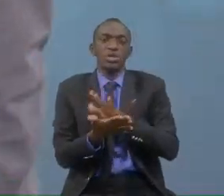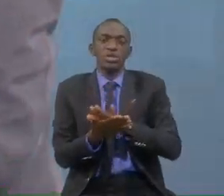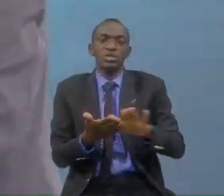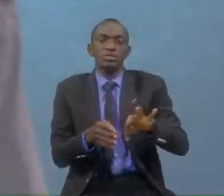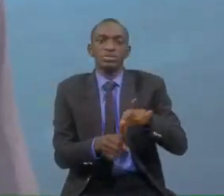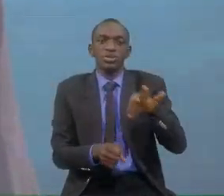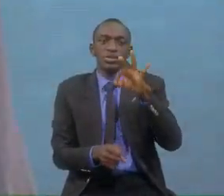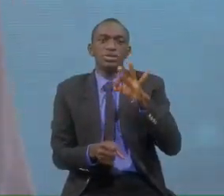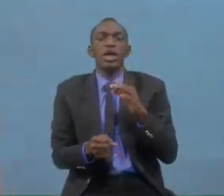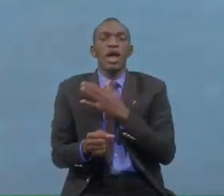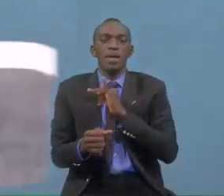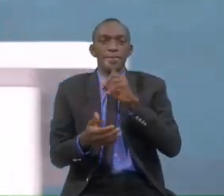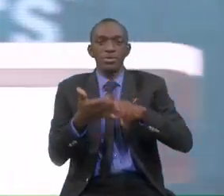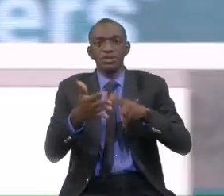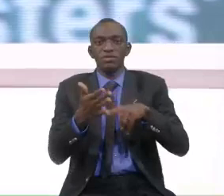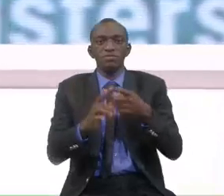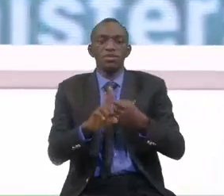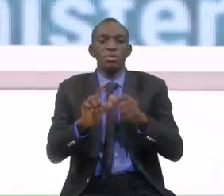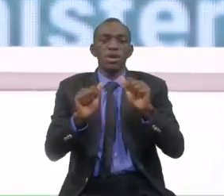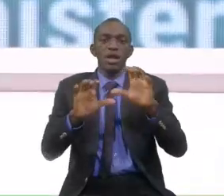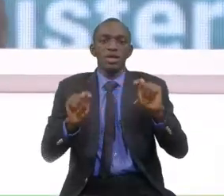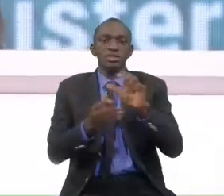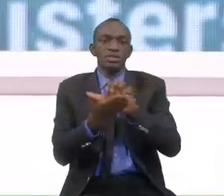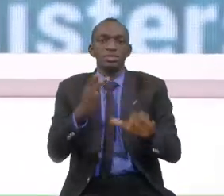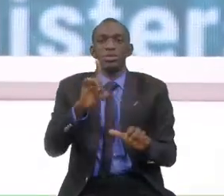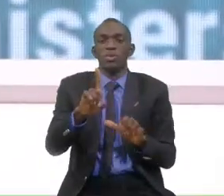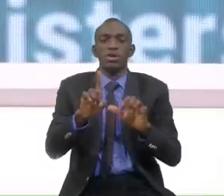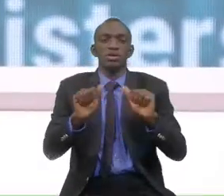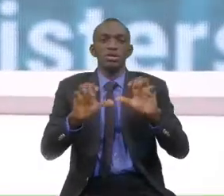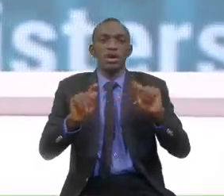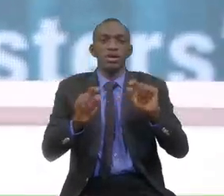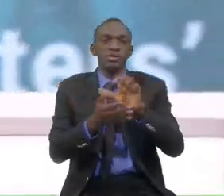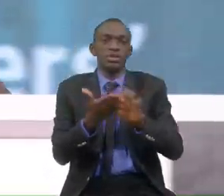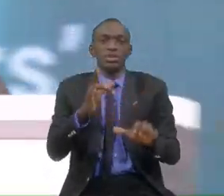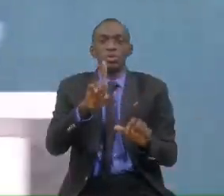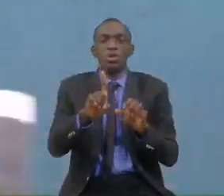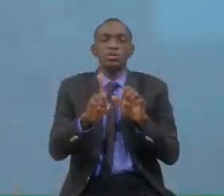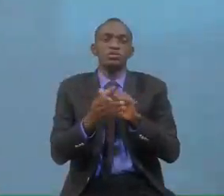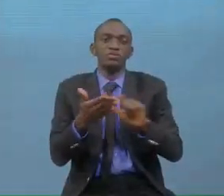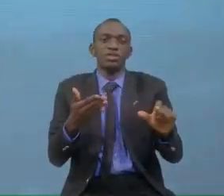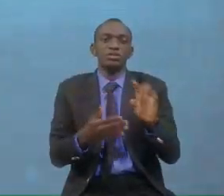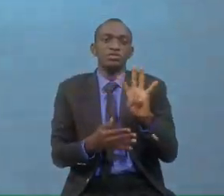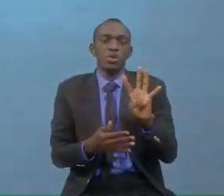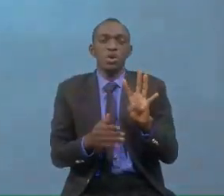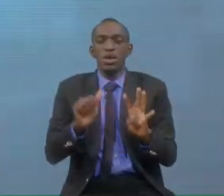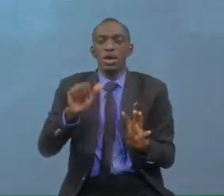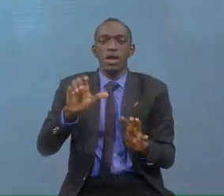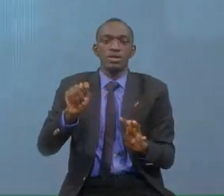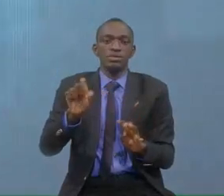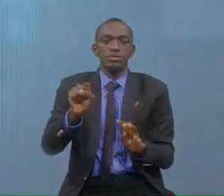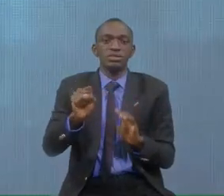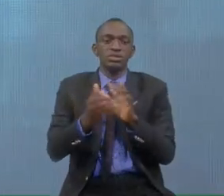I'm reading from Acts chapter 1. In Acts chapter 1, I'm looking at verse 4. Acts chapter